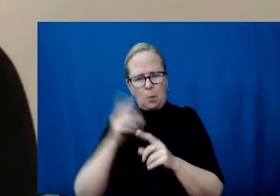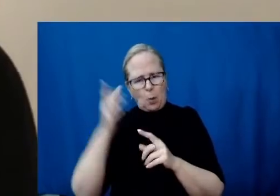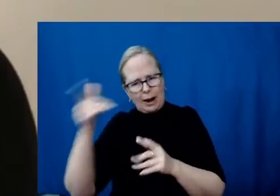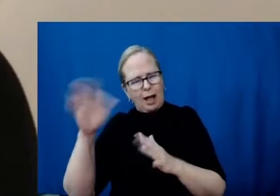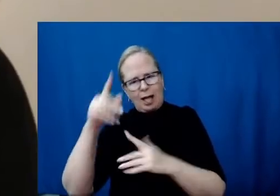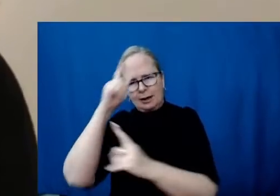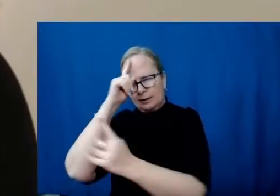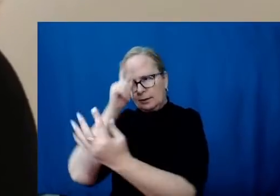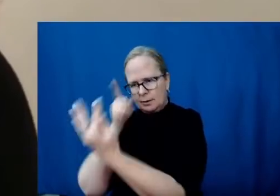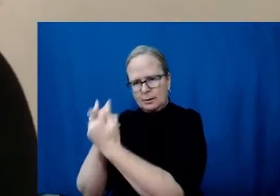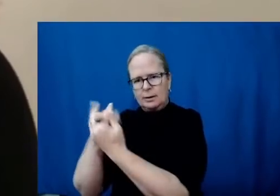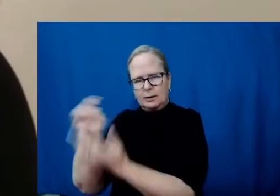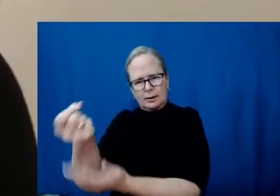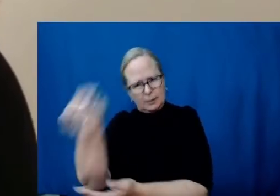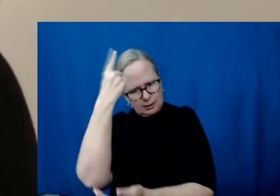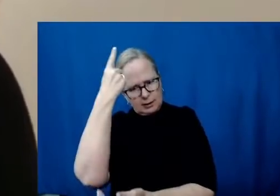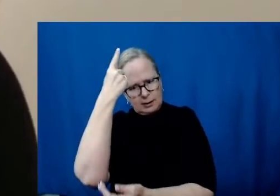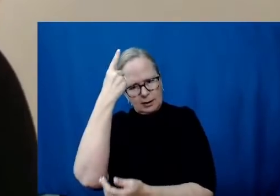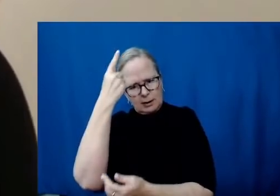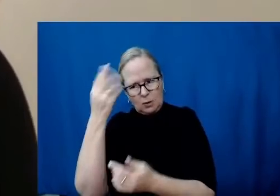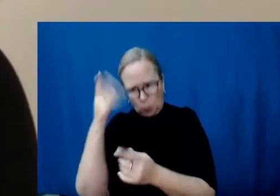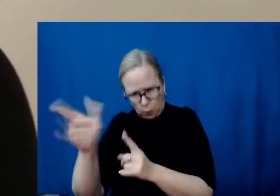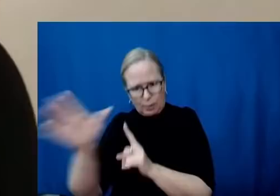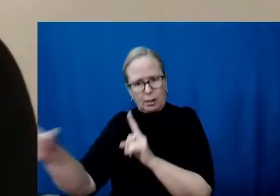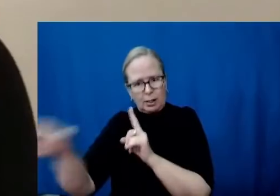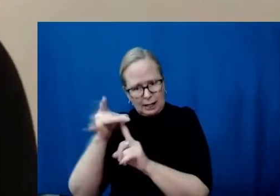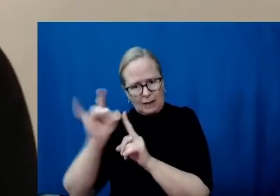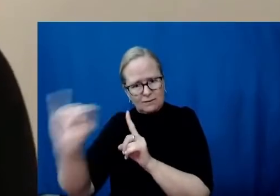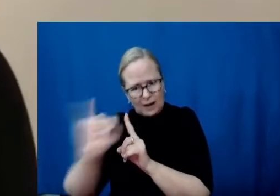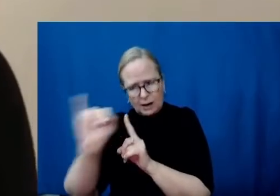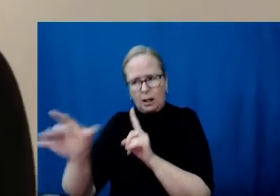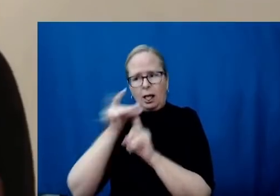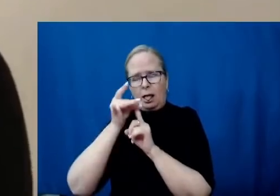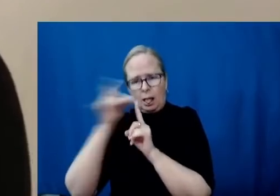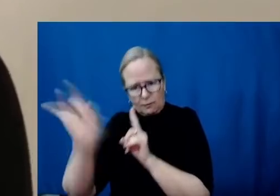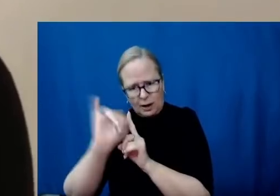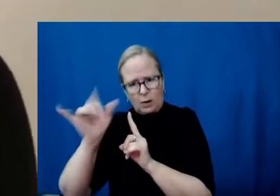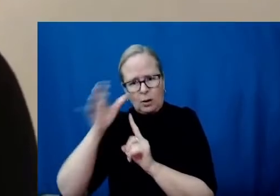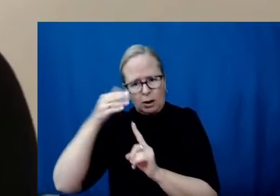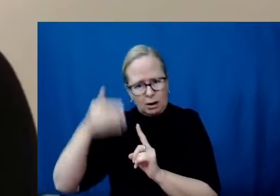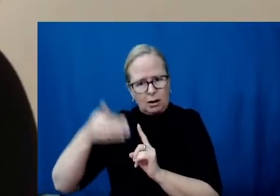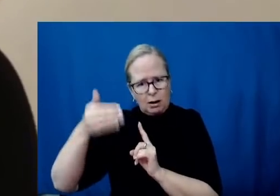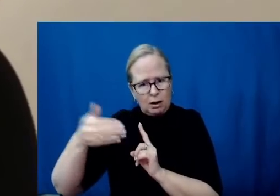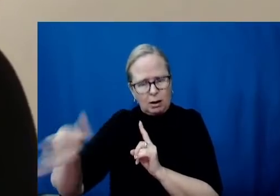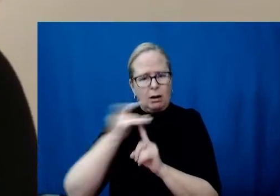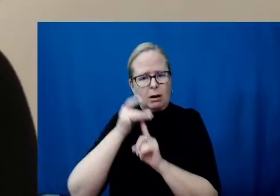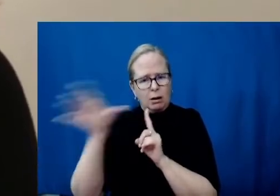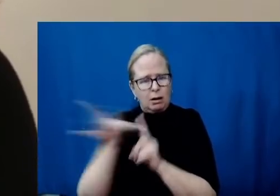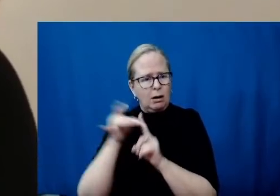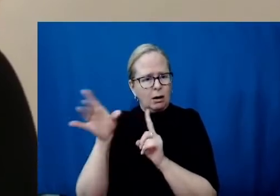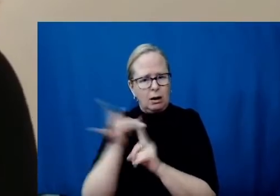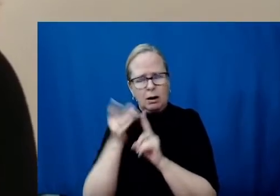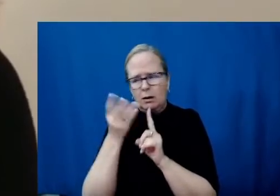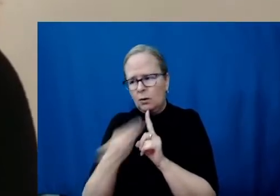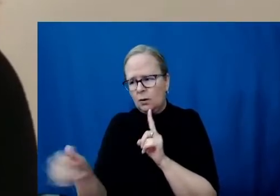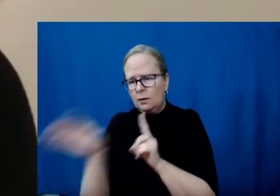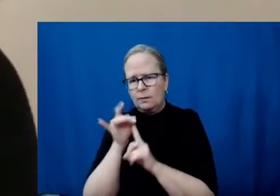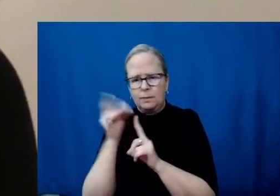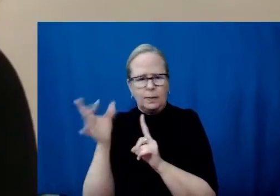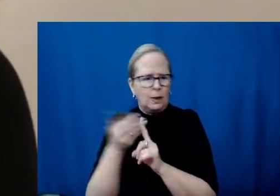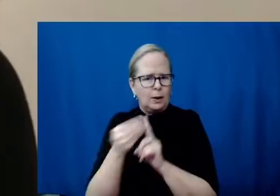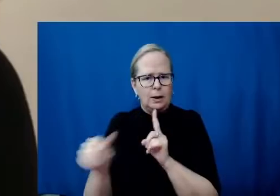So they will get reinfected much more. And I think that's the duty of public health, to educate people and get